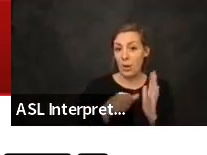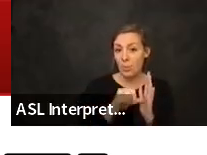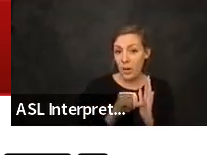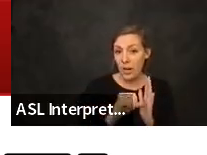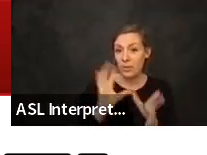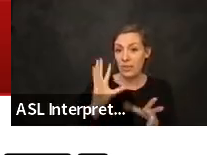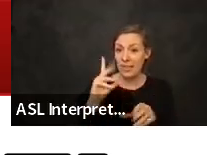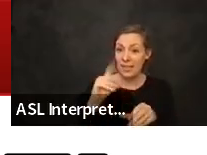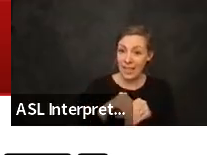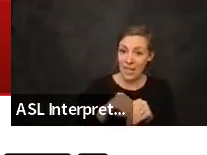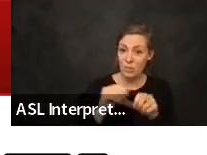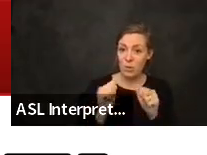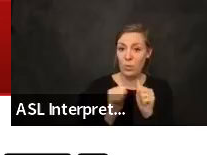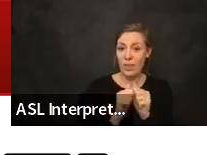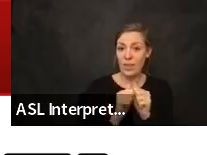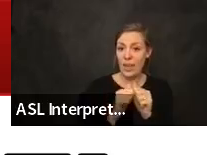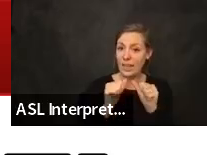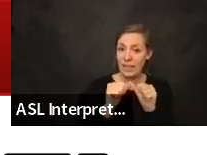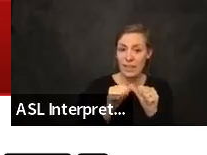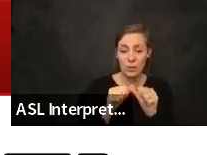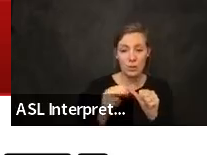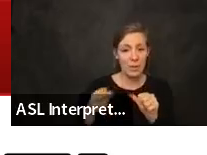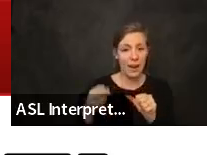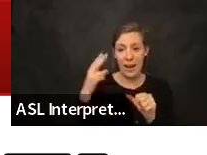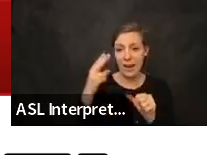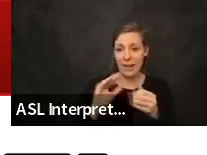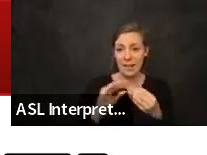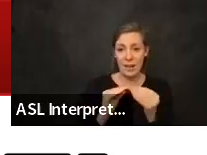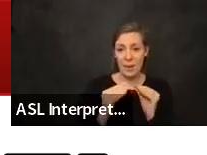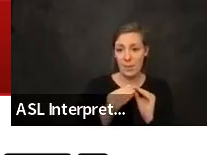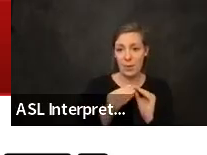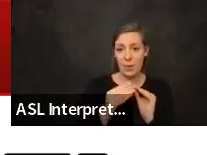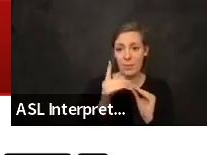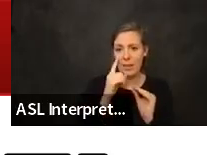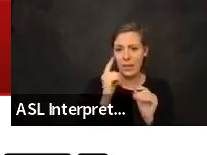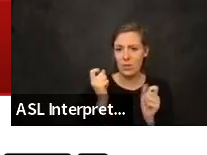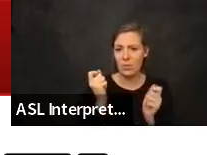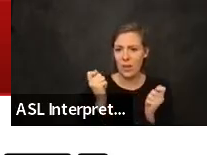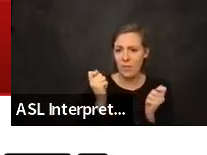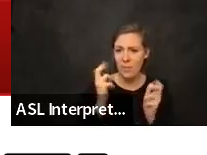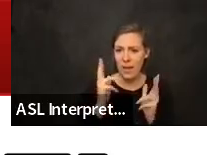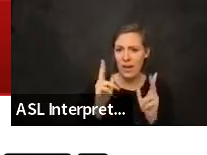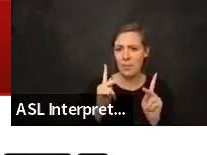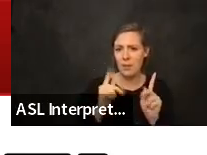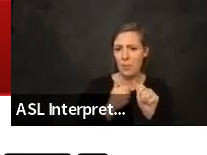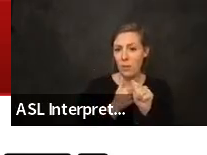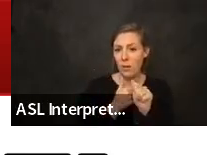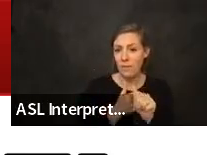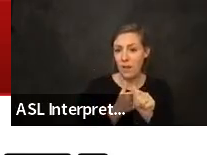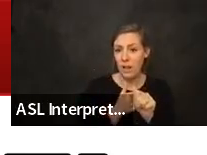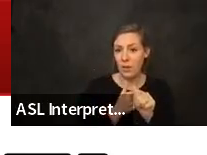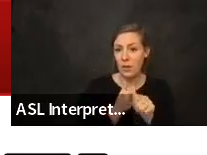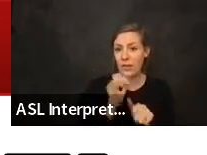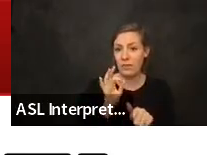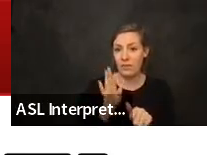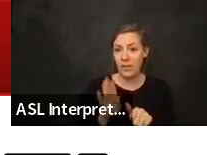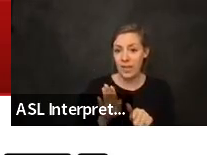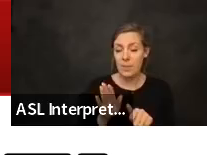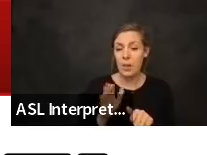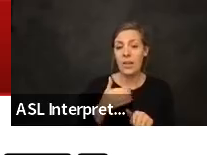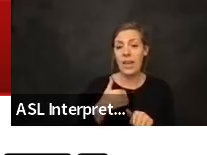over COVID continue to be high due to the abundance of our social media posts, as well as our weekly COVID